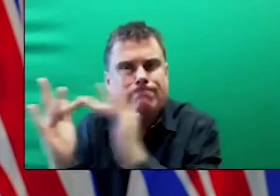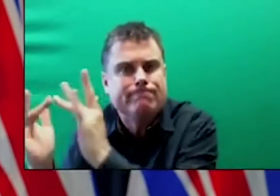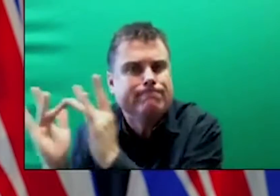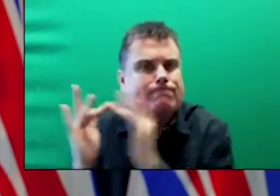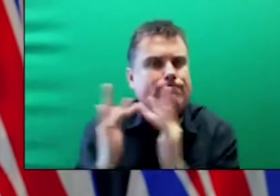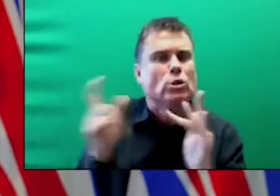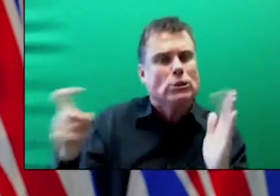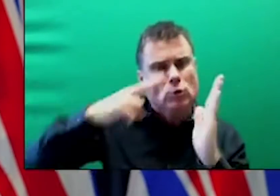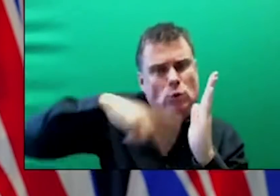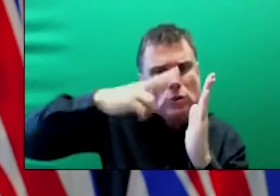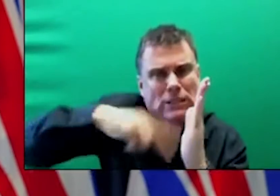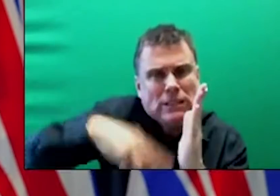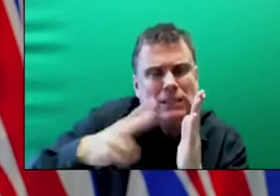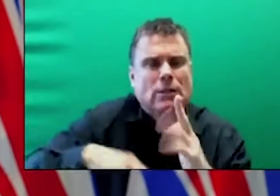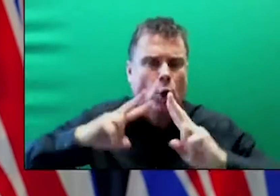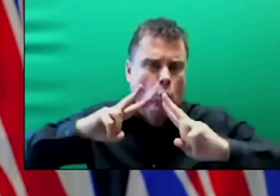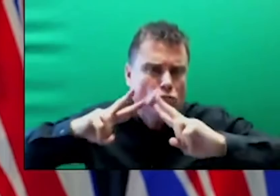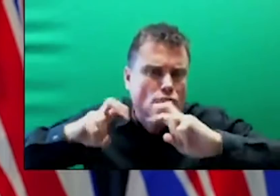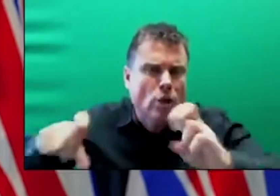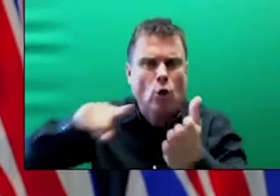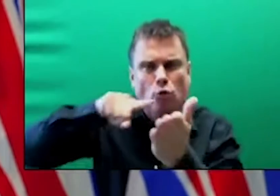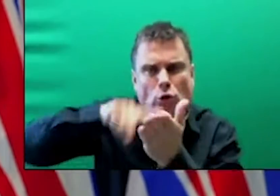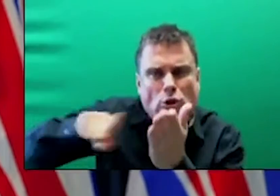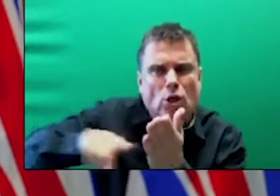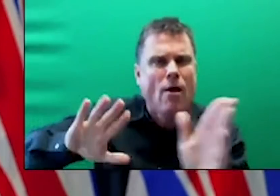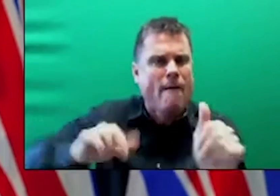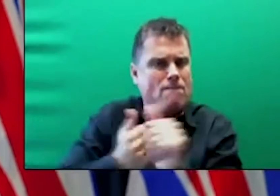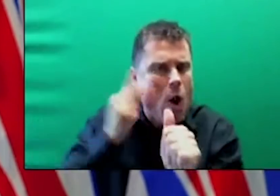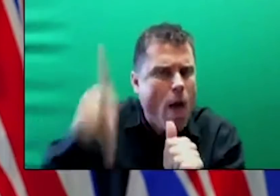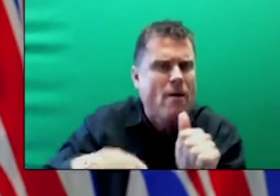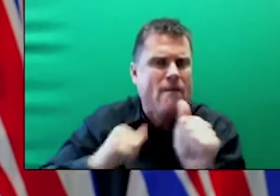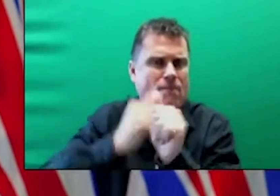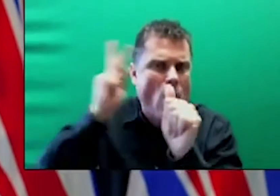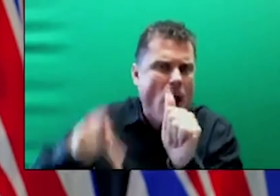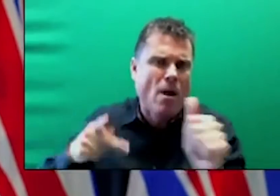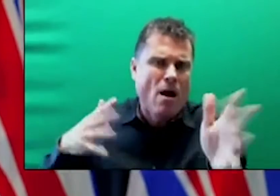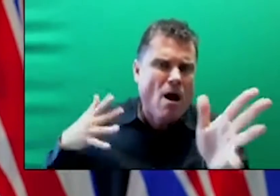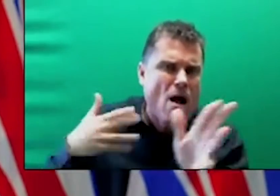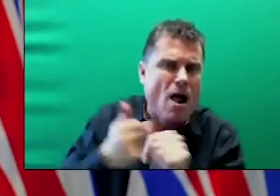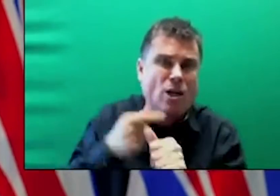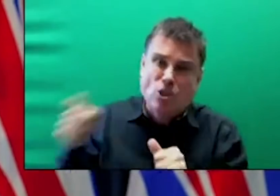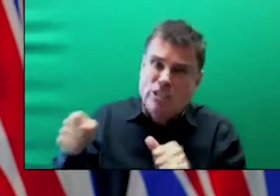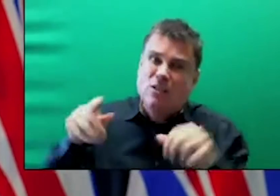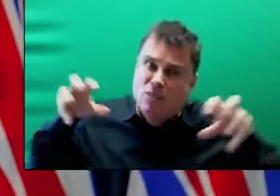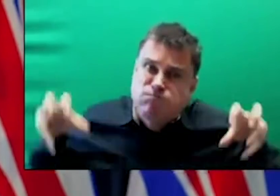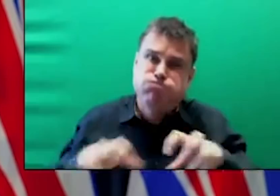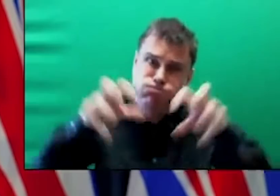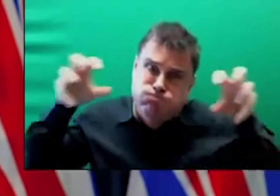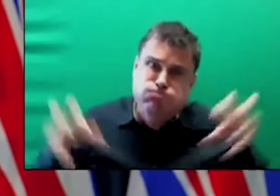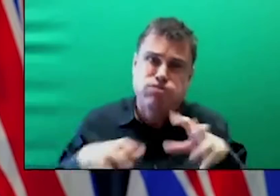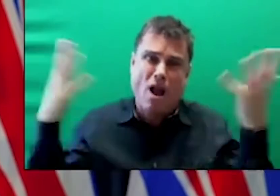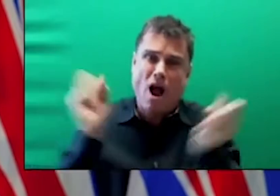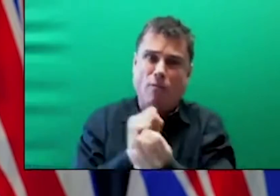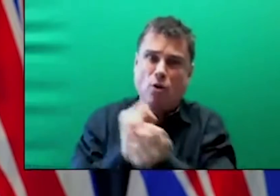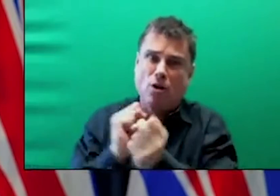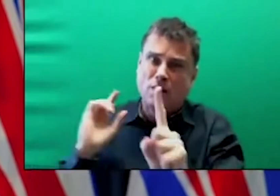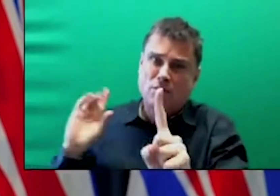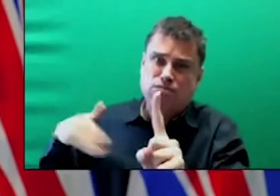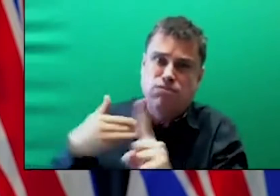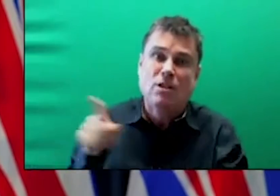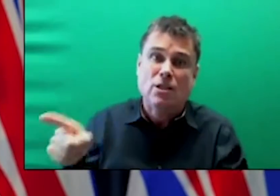of your province, stay where you are. So I'm grateful that the federal government's showing leadership in that regard. When it comes to our international